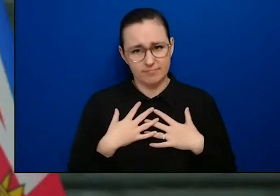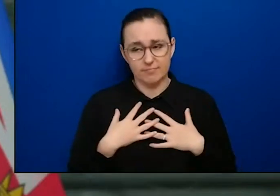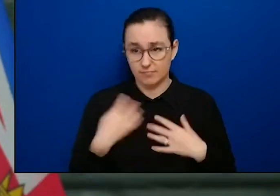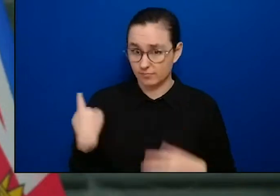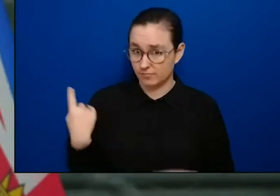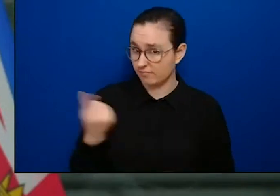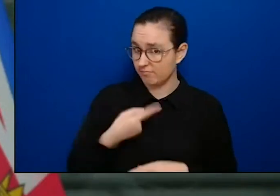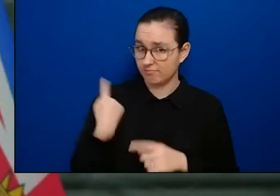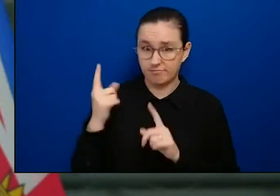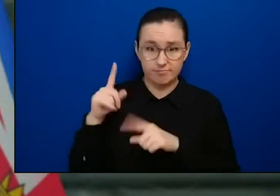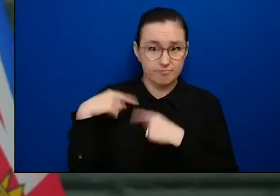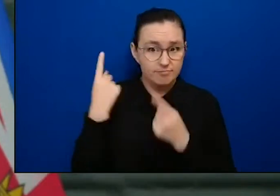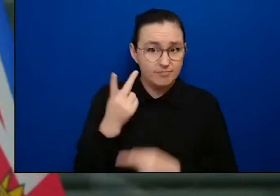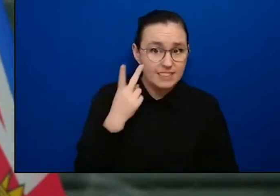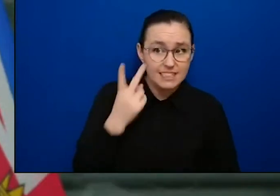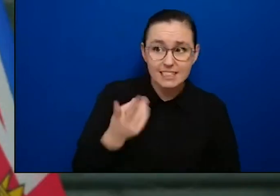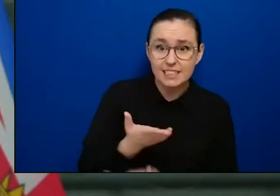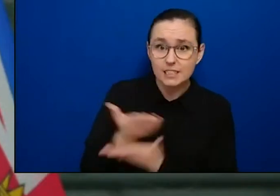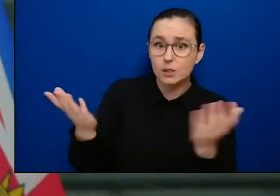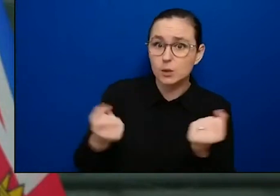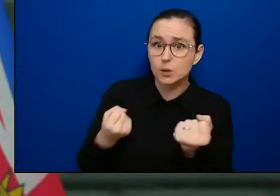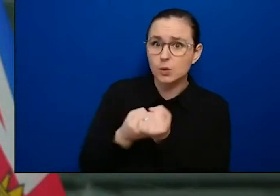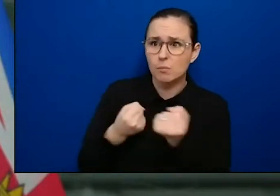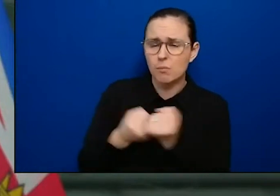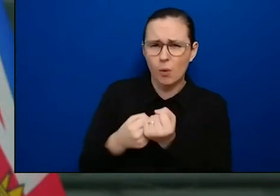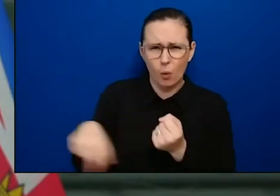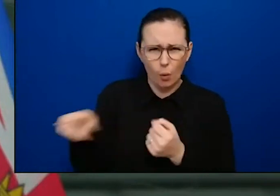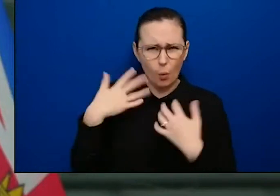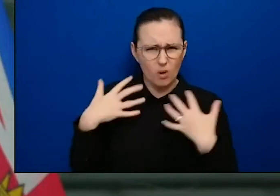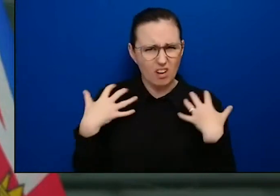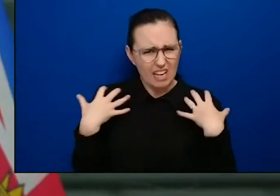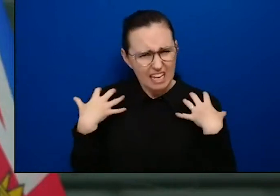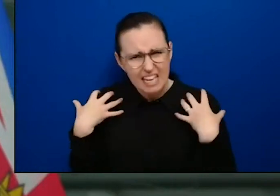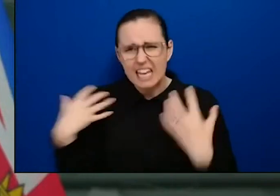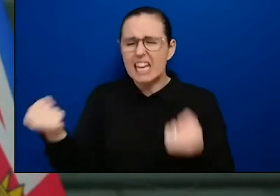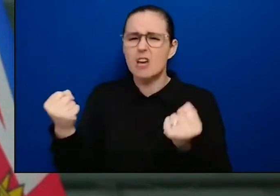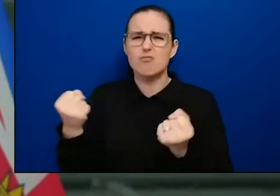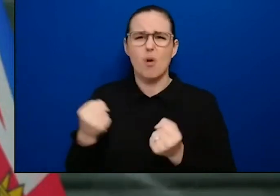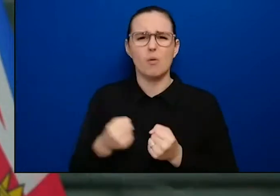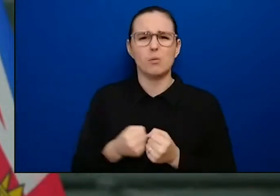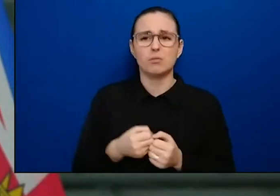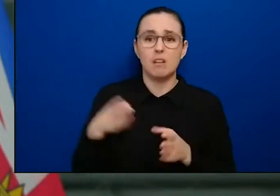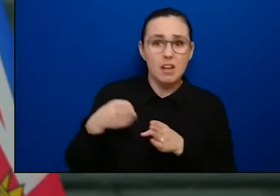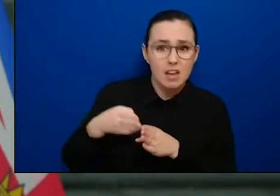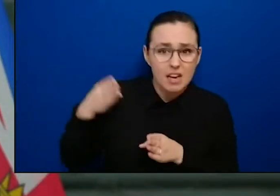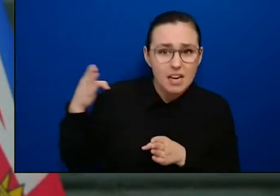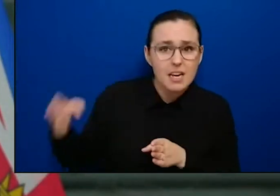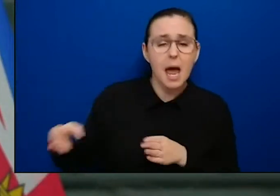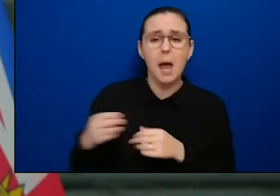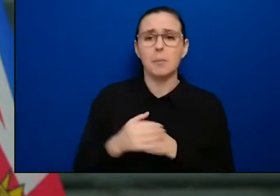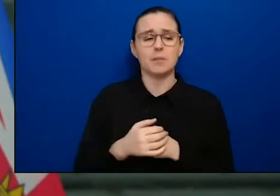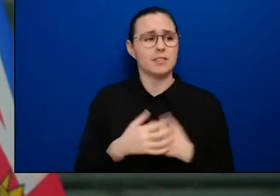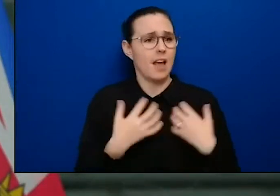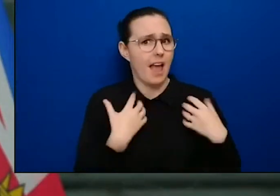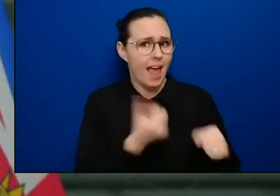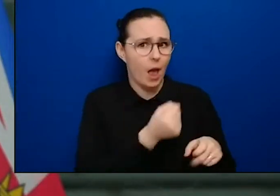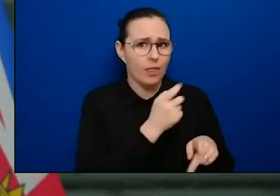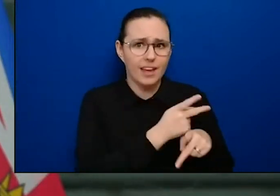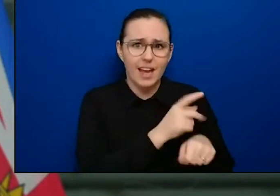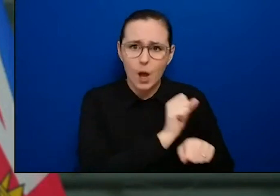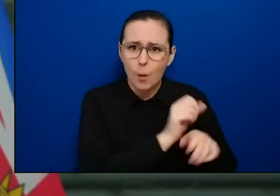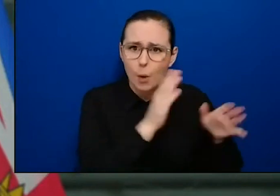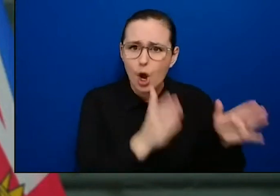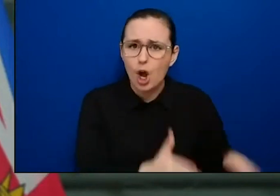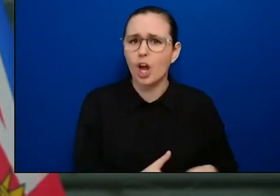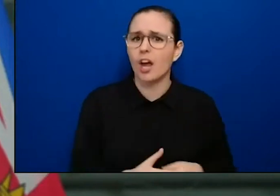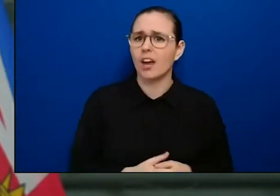from our first responders, and from our healthcare workers. And you have my gratitude. We also know the more people who